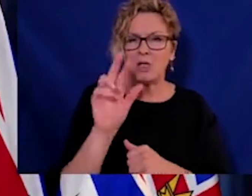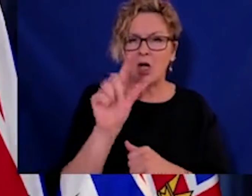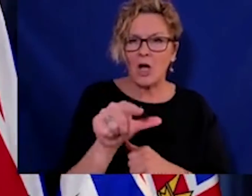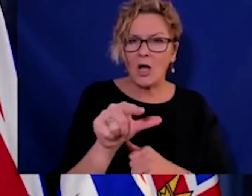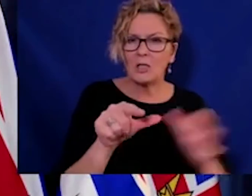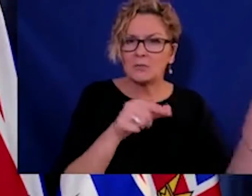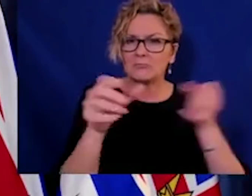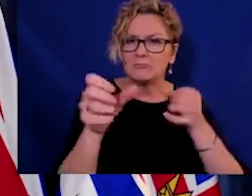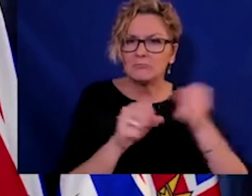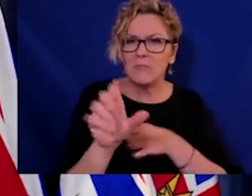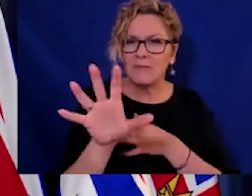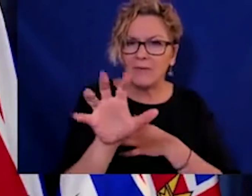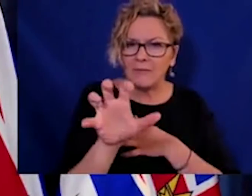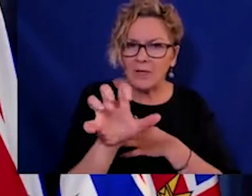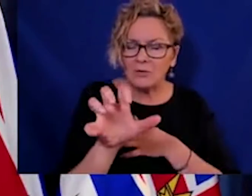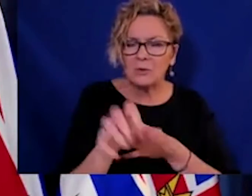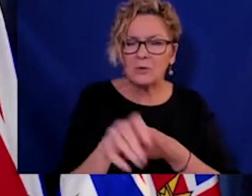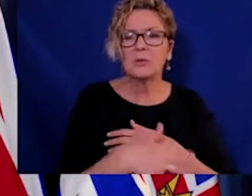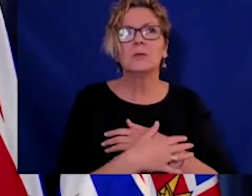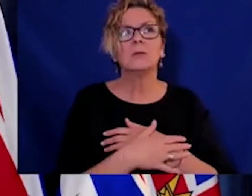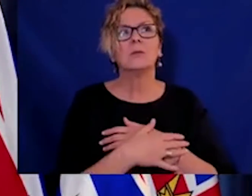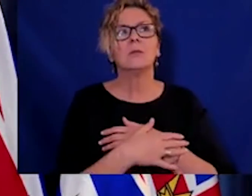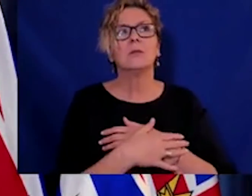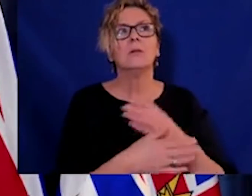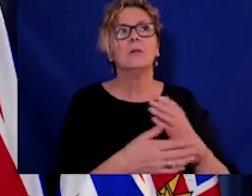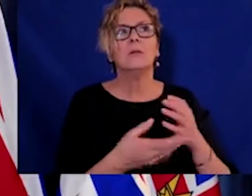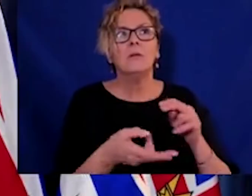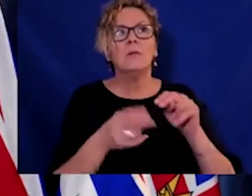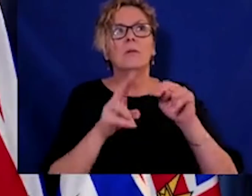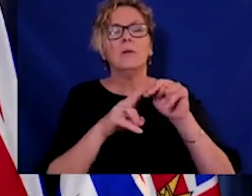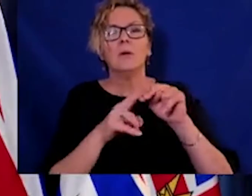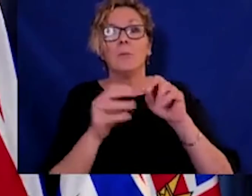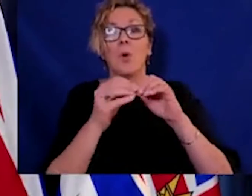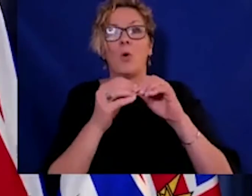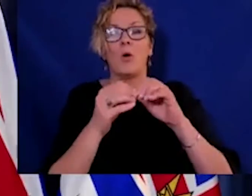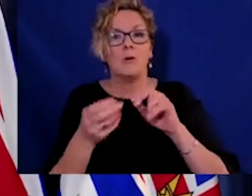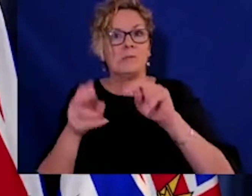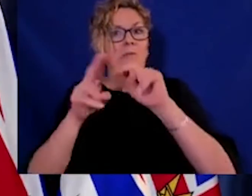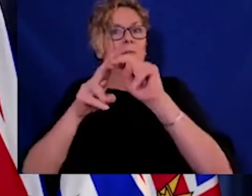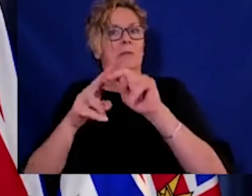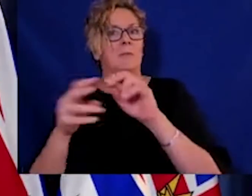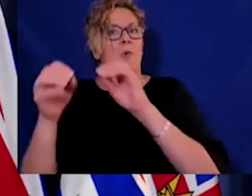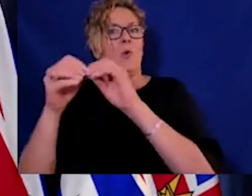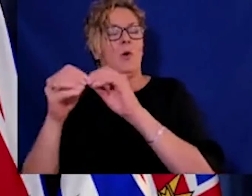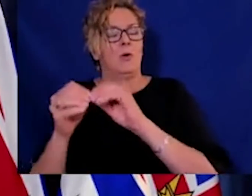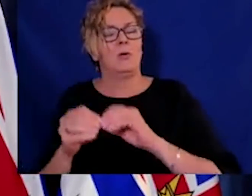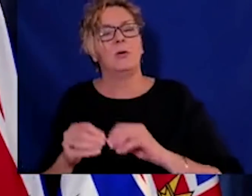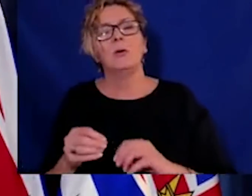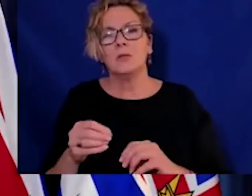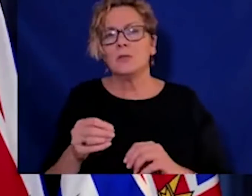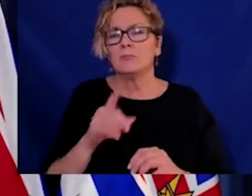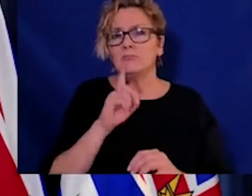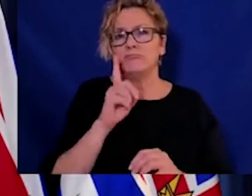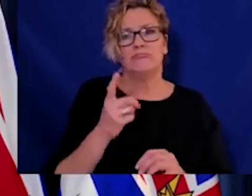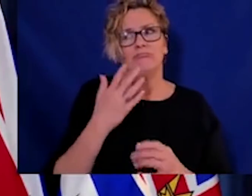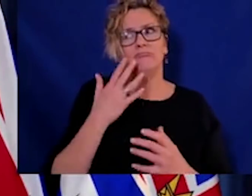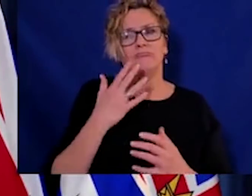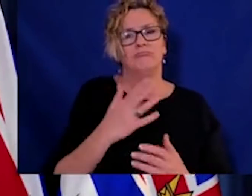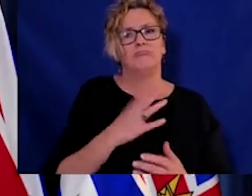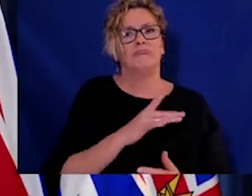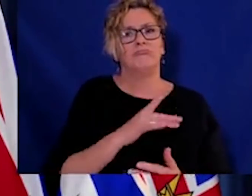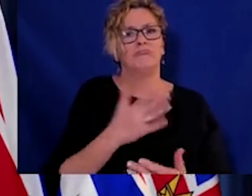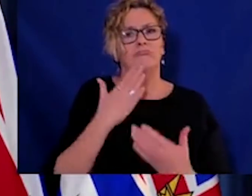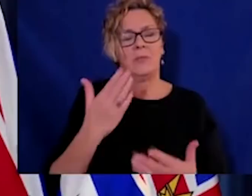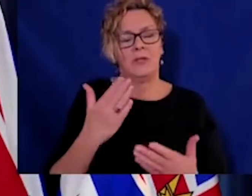August, and that was updated, as you know, in the middle of September to 608. So the people involved in that have done a truly extraordinary job.